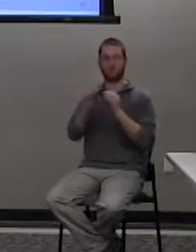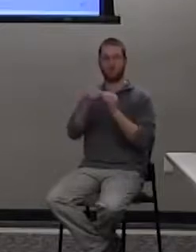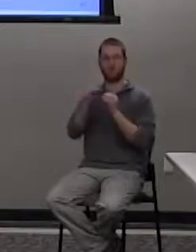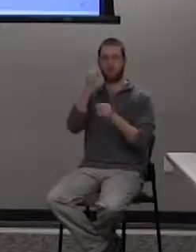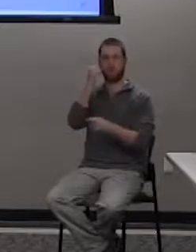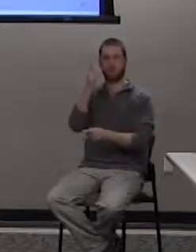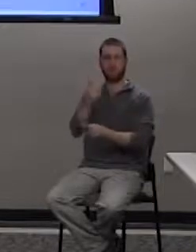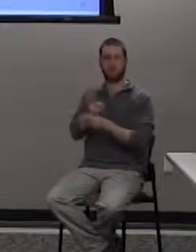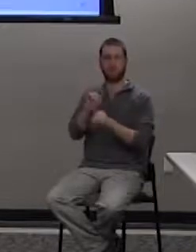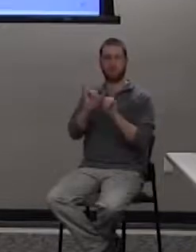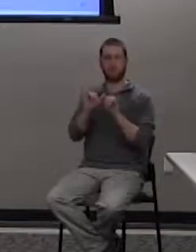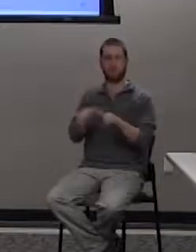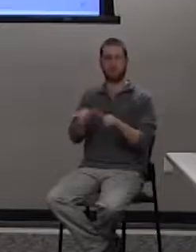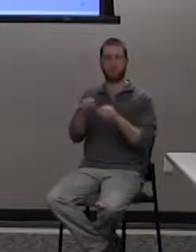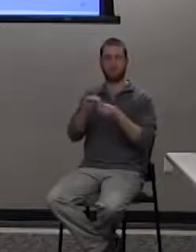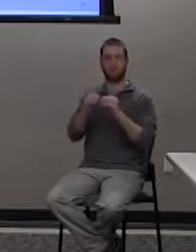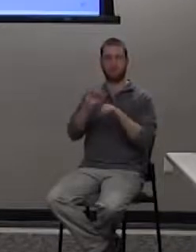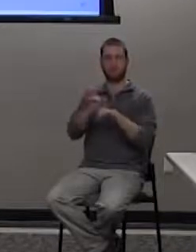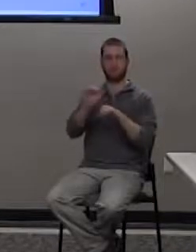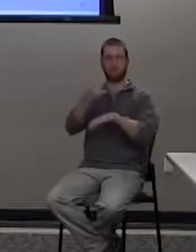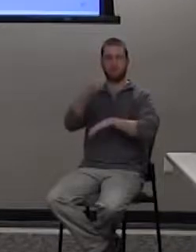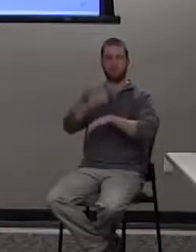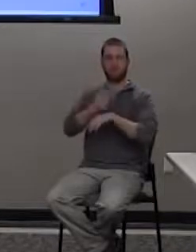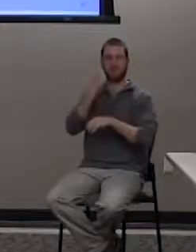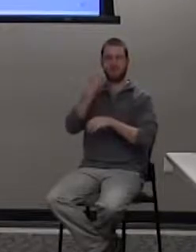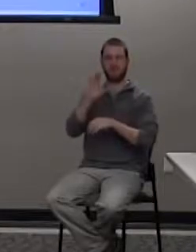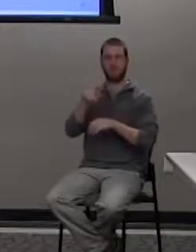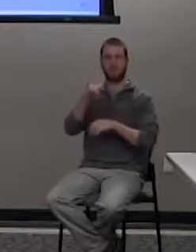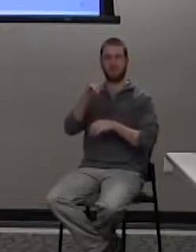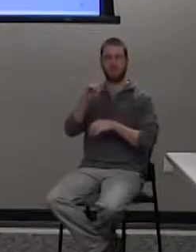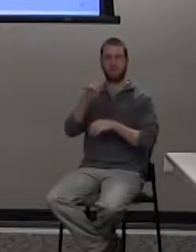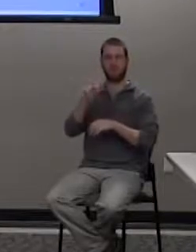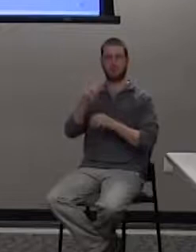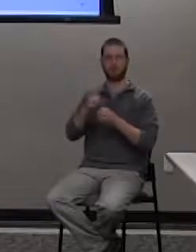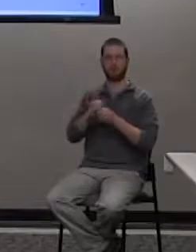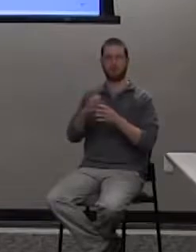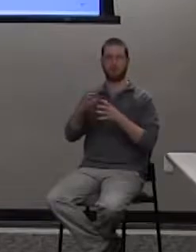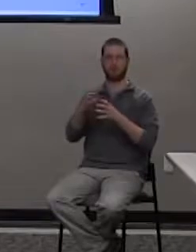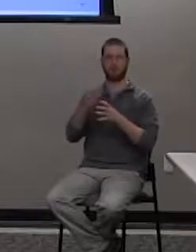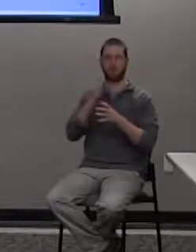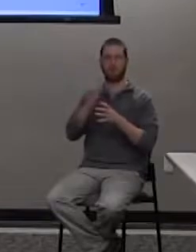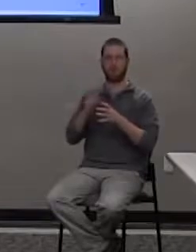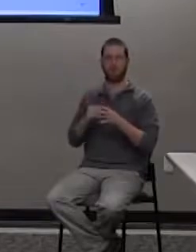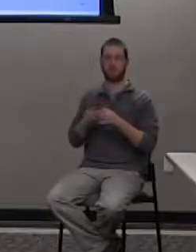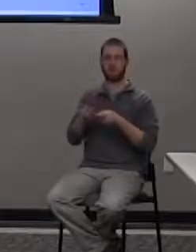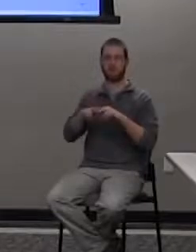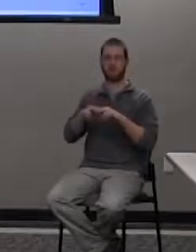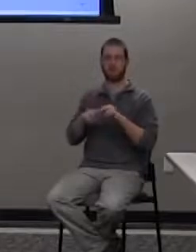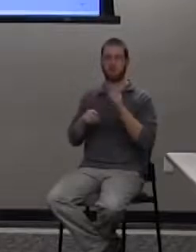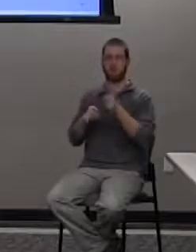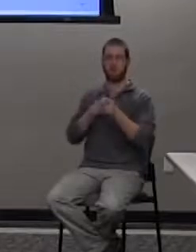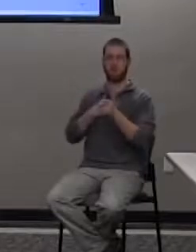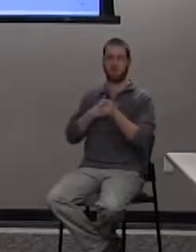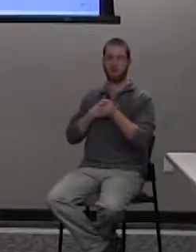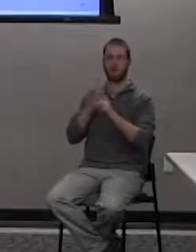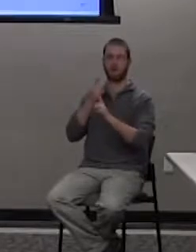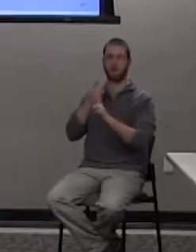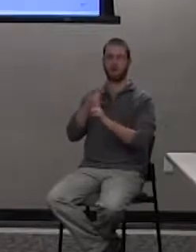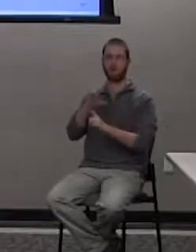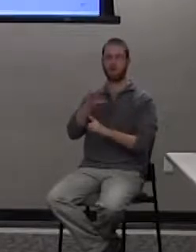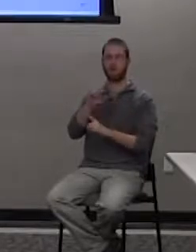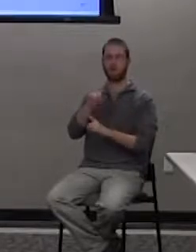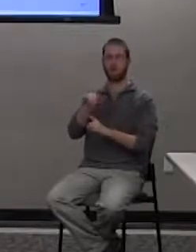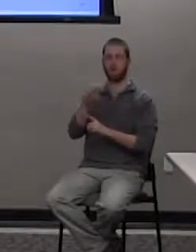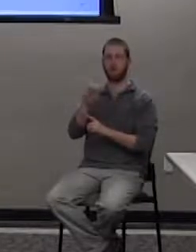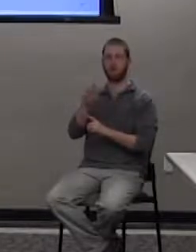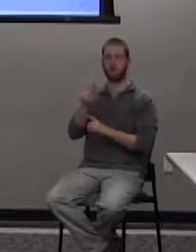if you keep the same number of jobs you have today, you will see your population rise. You made my point. There was a time in the